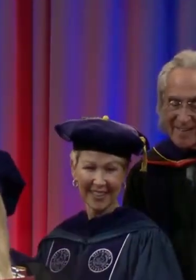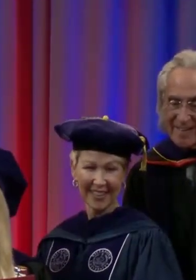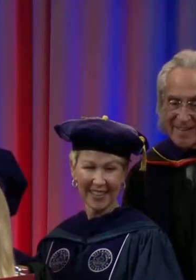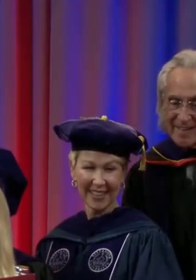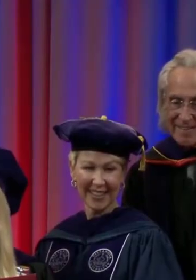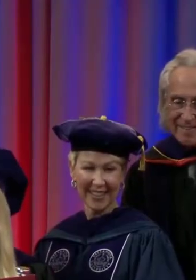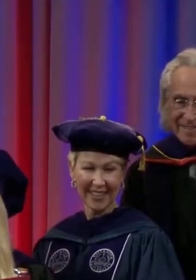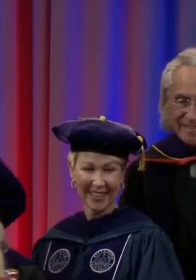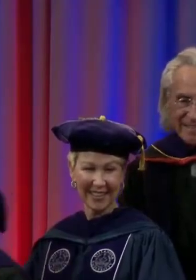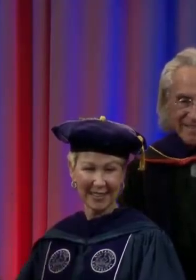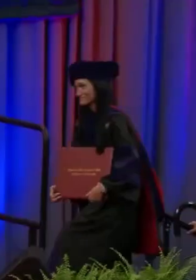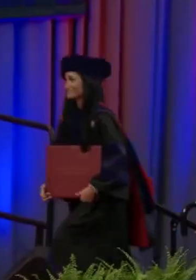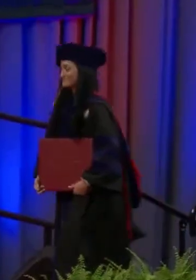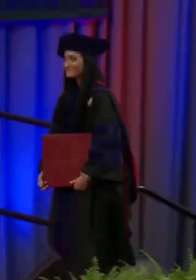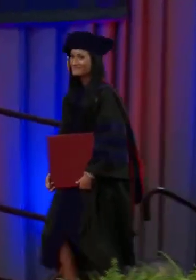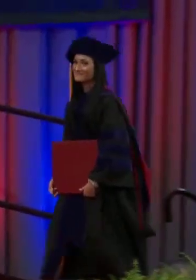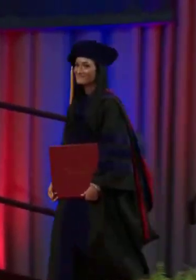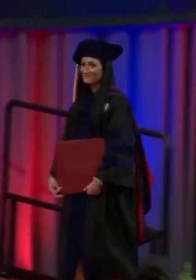Claudia B. Repepi.